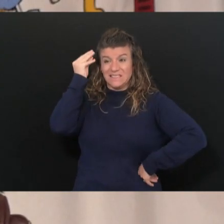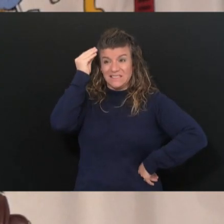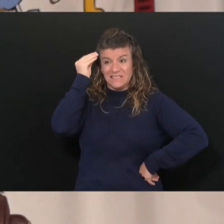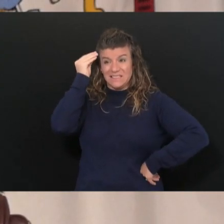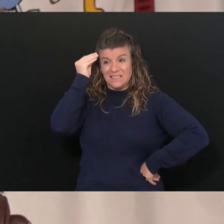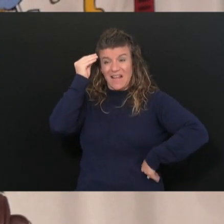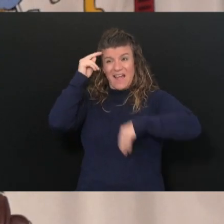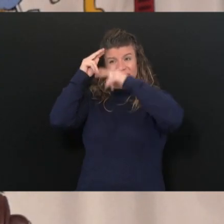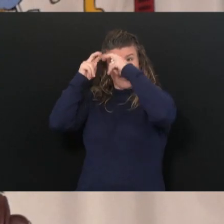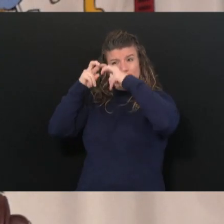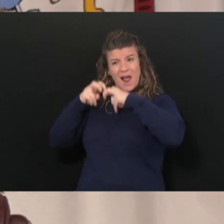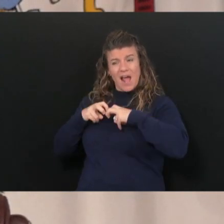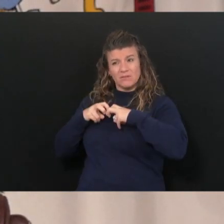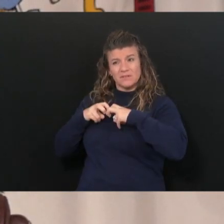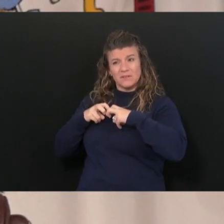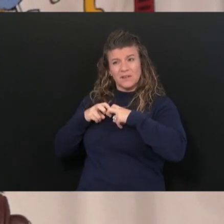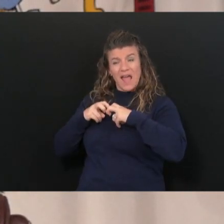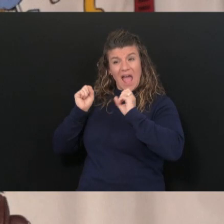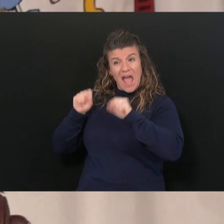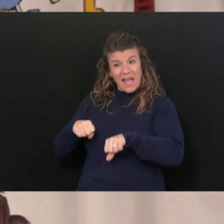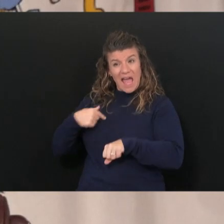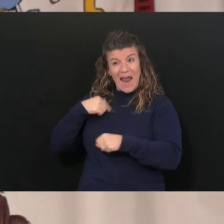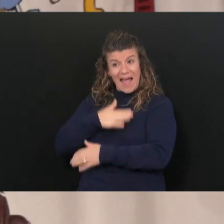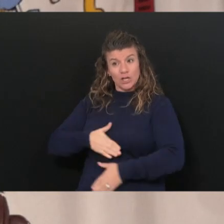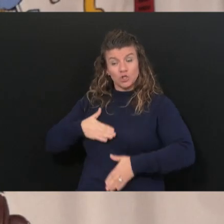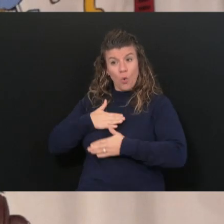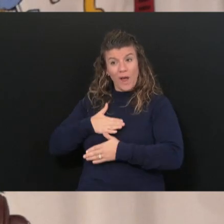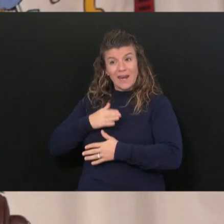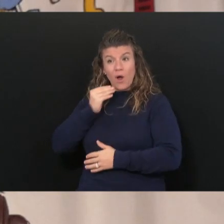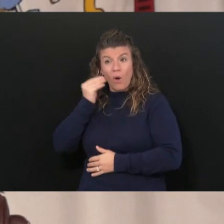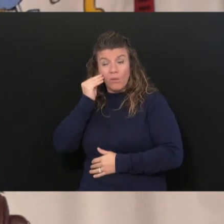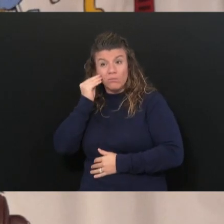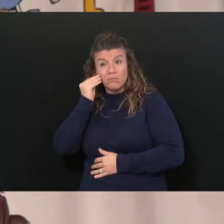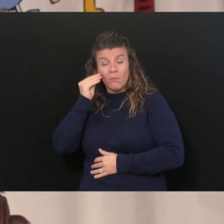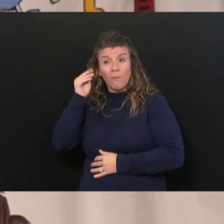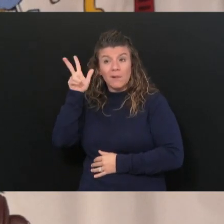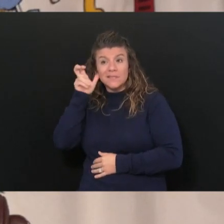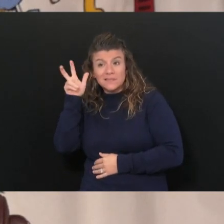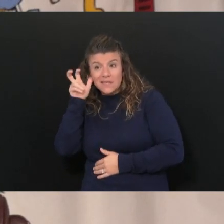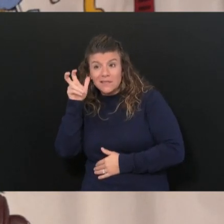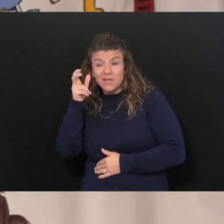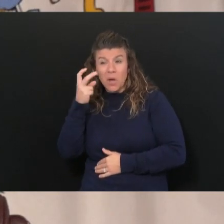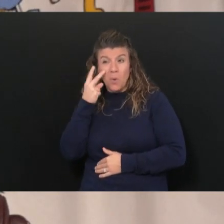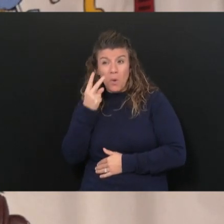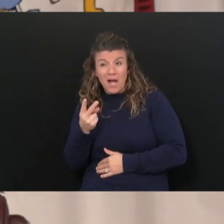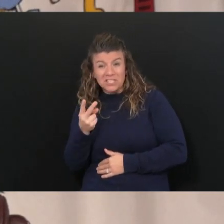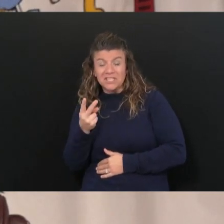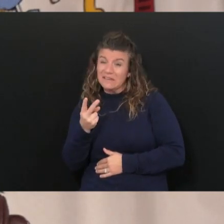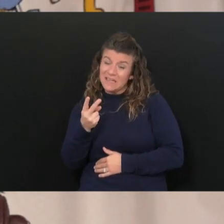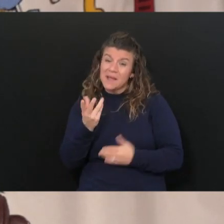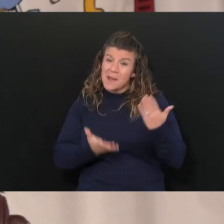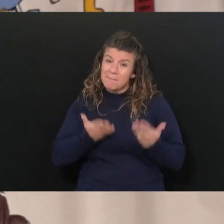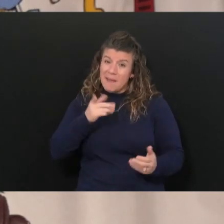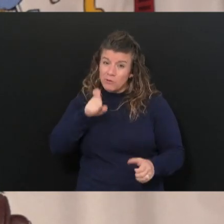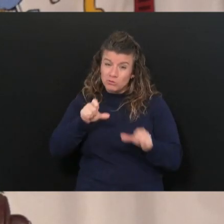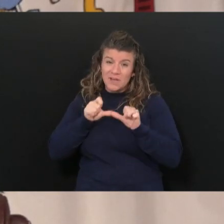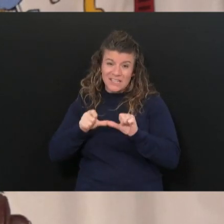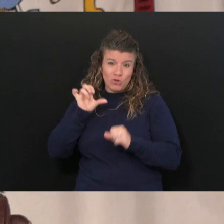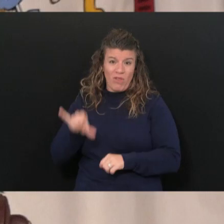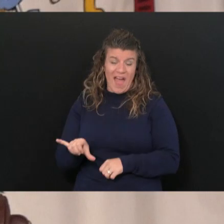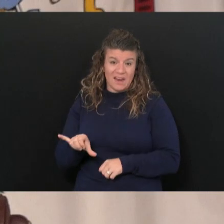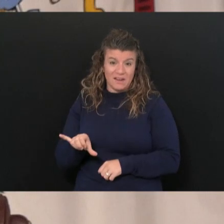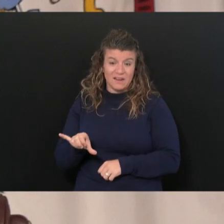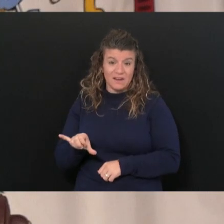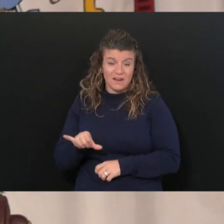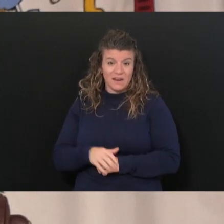enjoy that service over the radio or whatever it may be the best to do that right now. From the standpoint